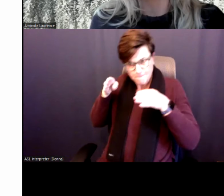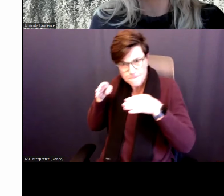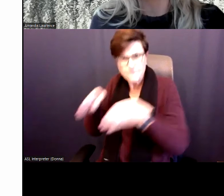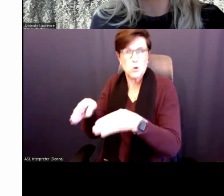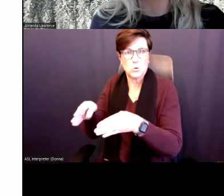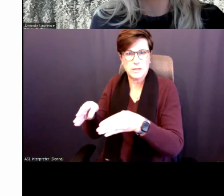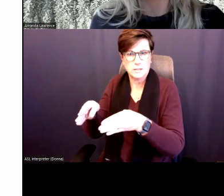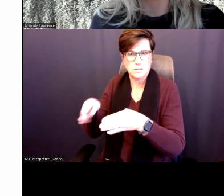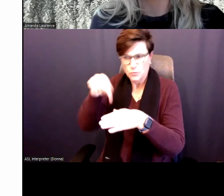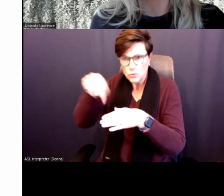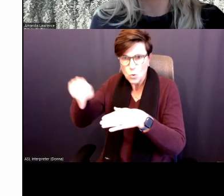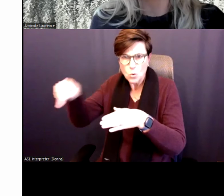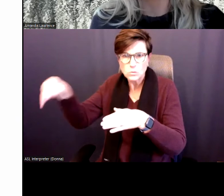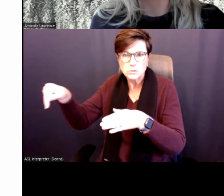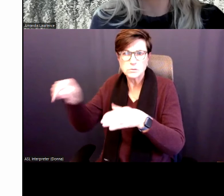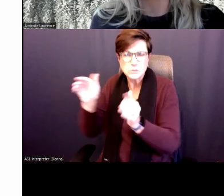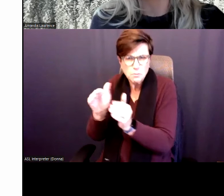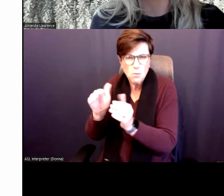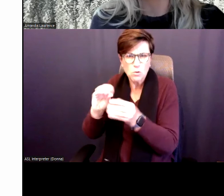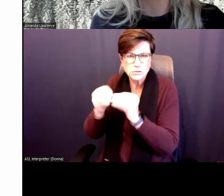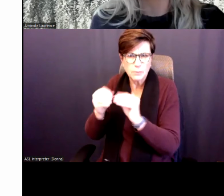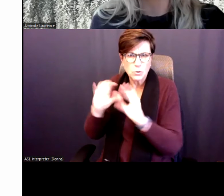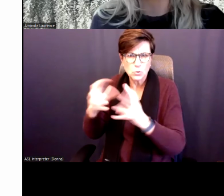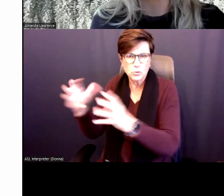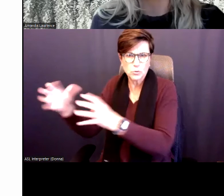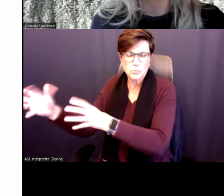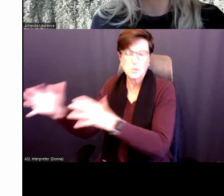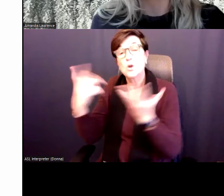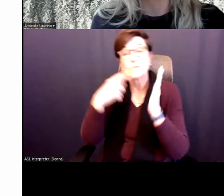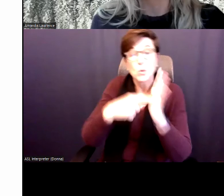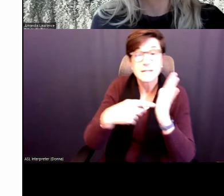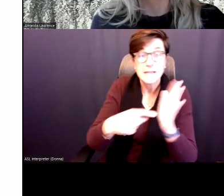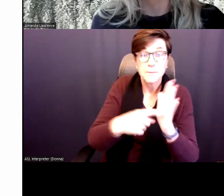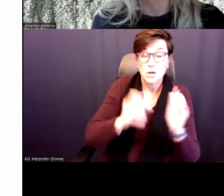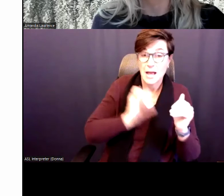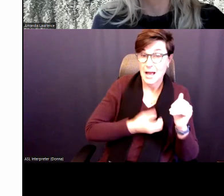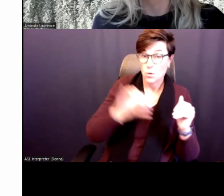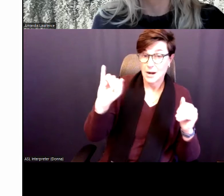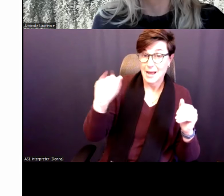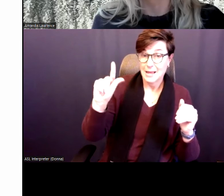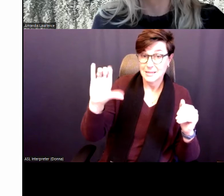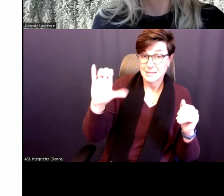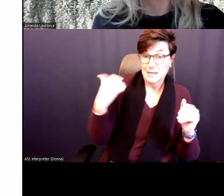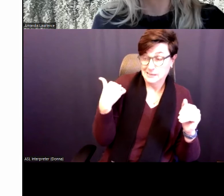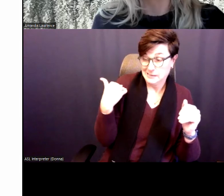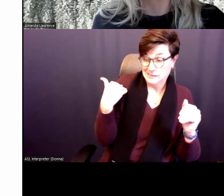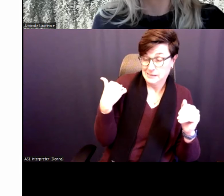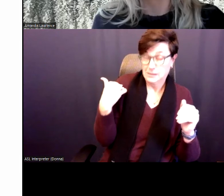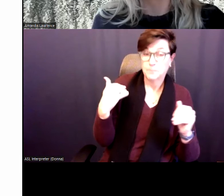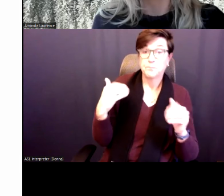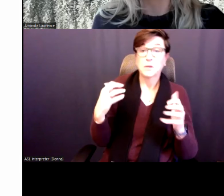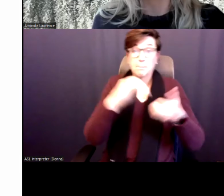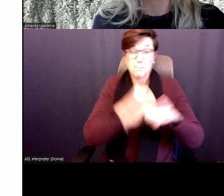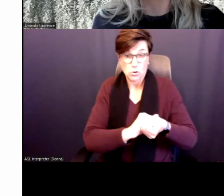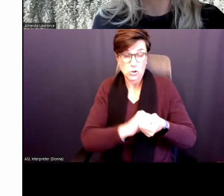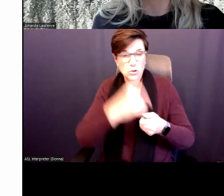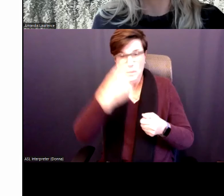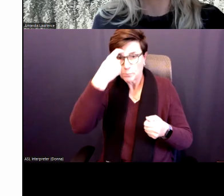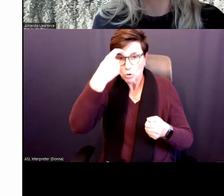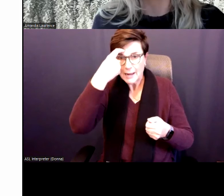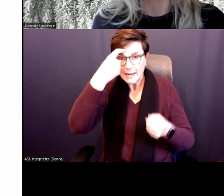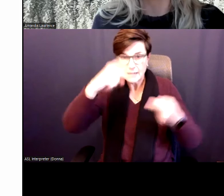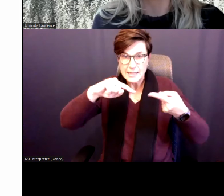brief example. We recently, as an independent living center, partnered with our brain injury coalition